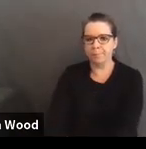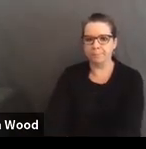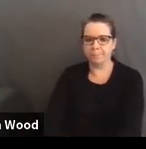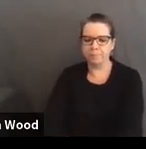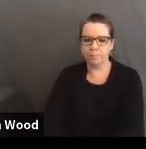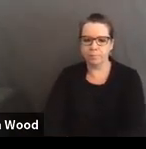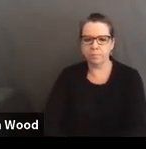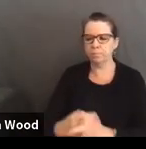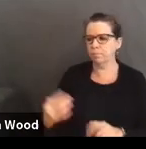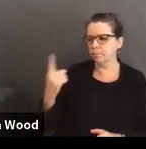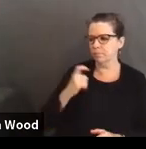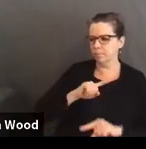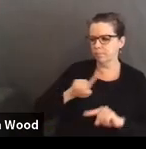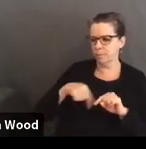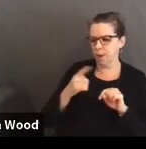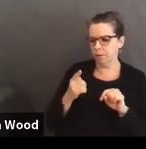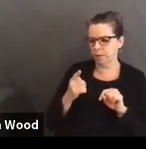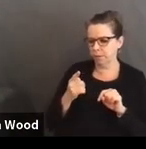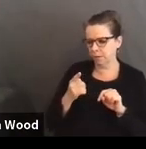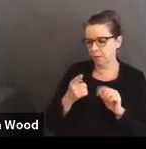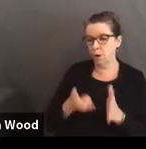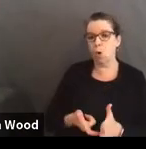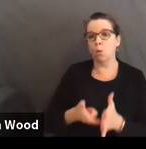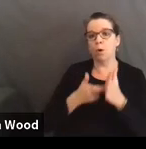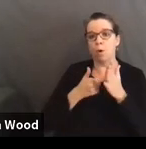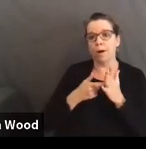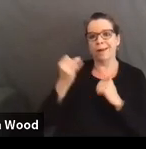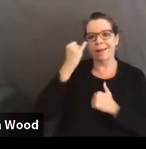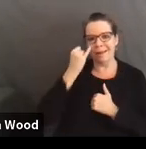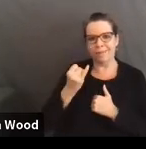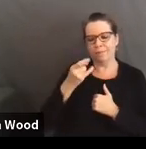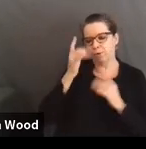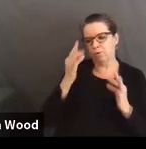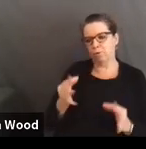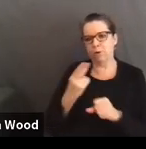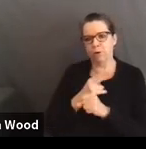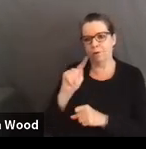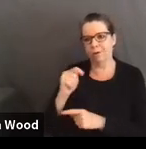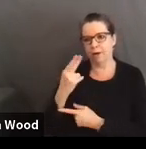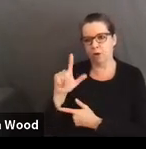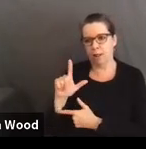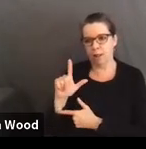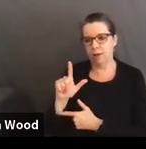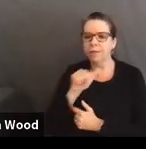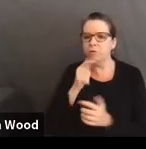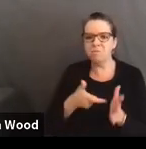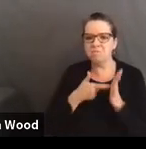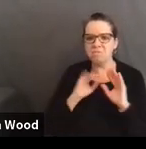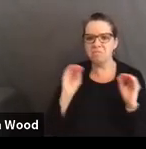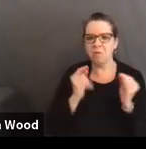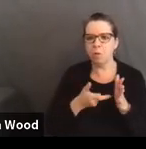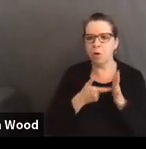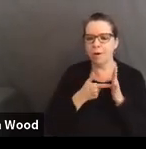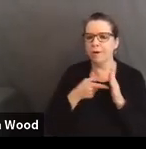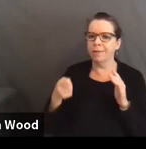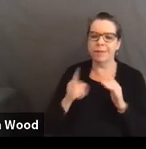There's some questions about the requirements if you choose to use THL. There aren't requirements. This is